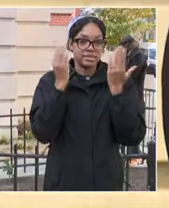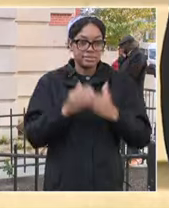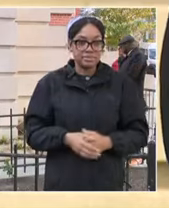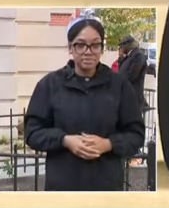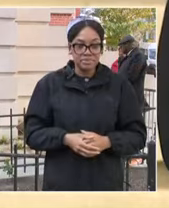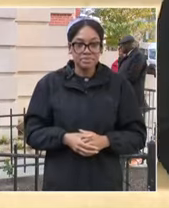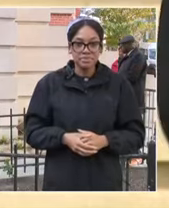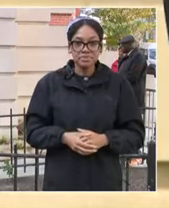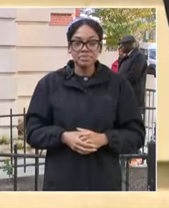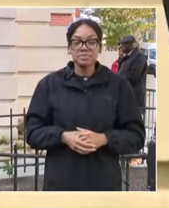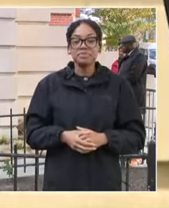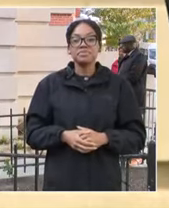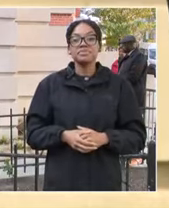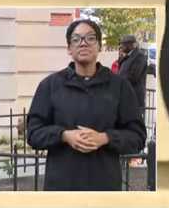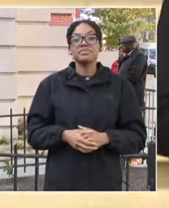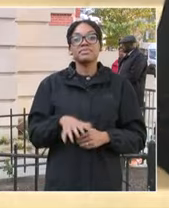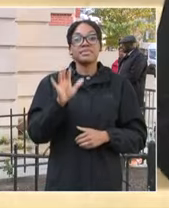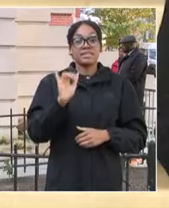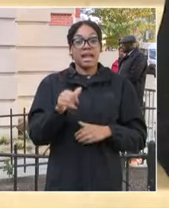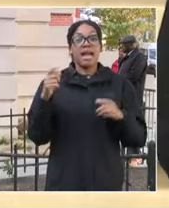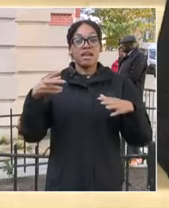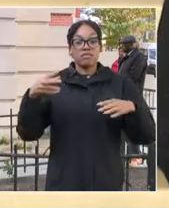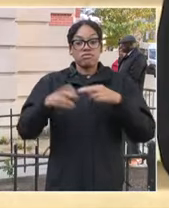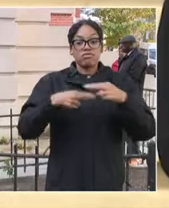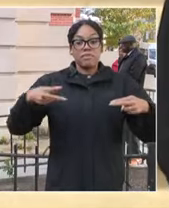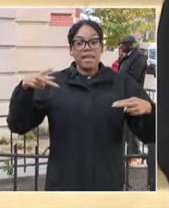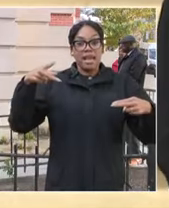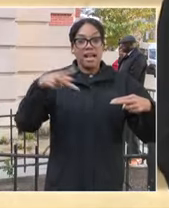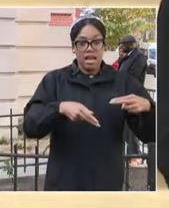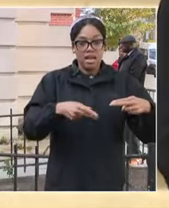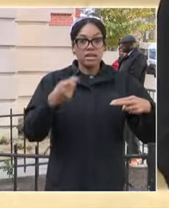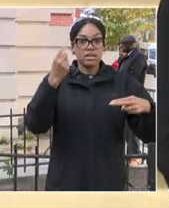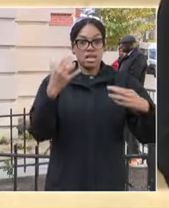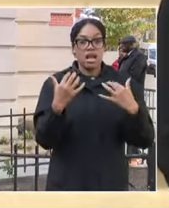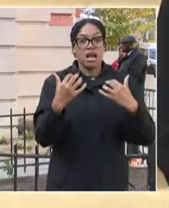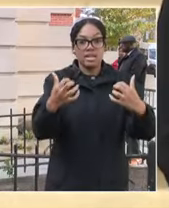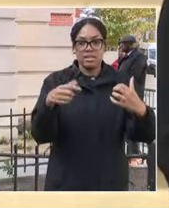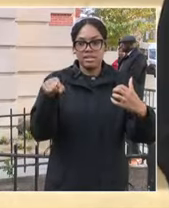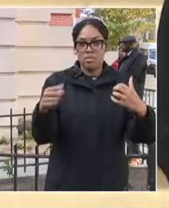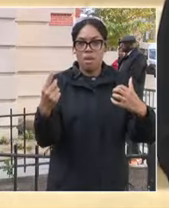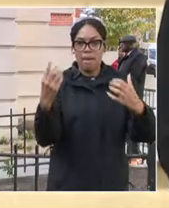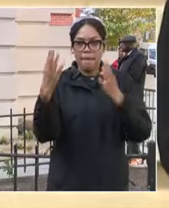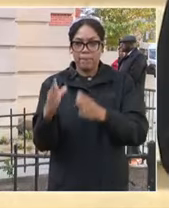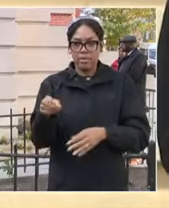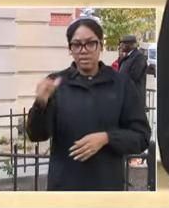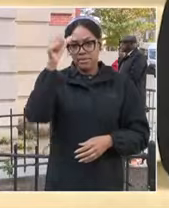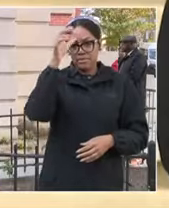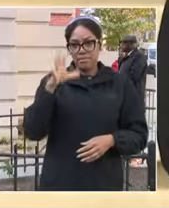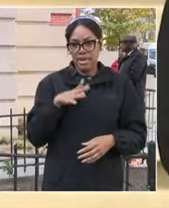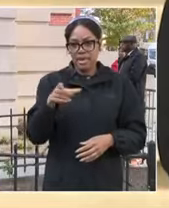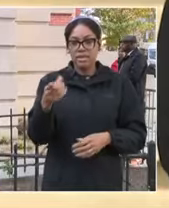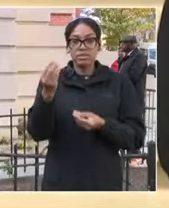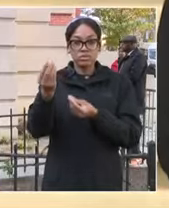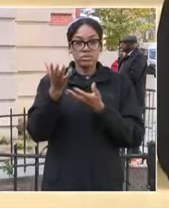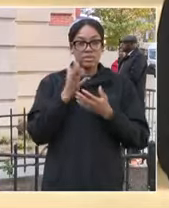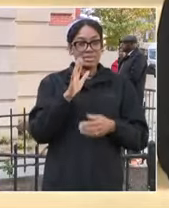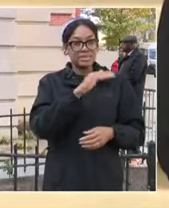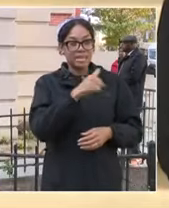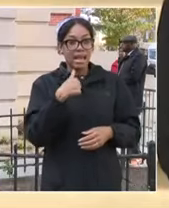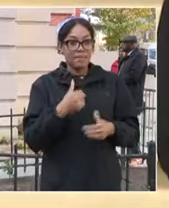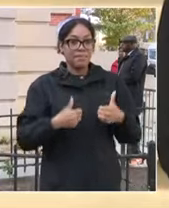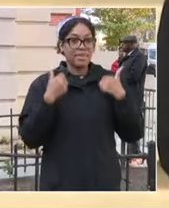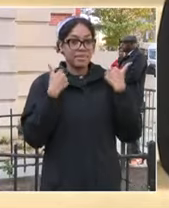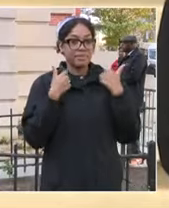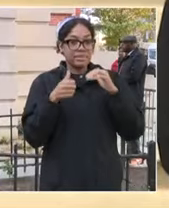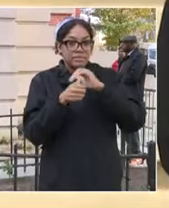And in the audience for that ribbon cutting was a resident of the new building who told us that he had been living in a men's shelter 2